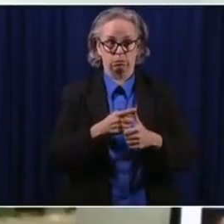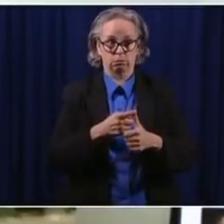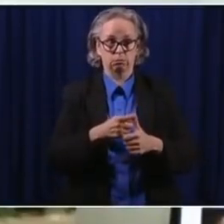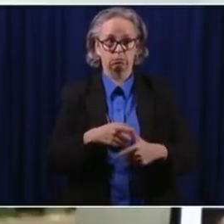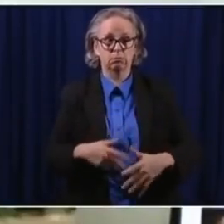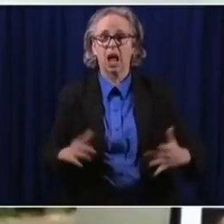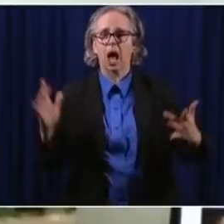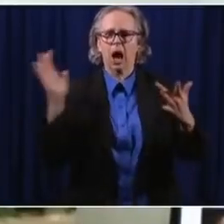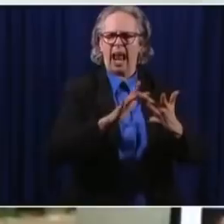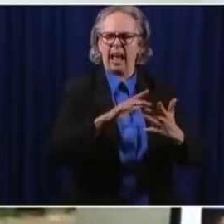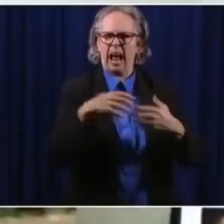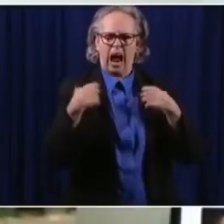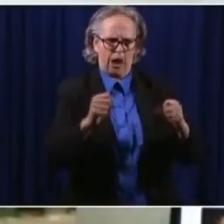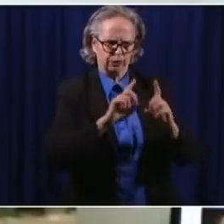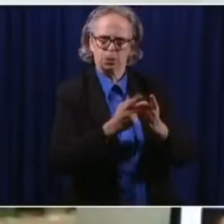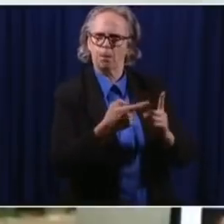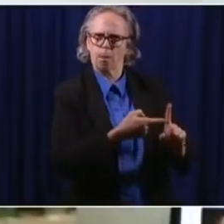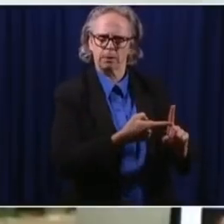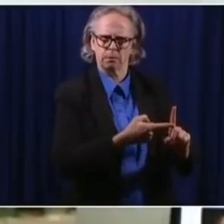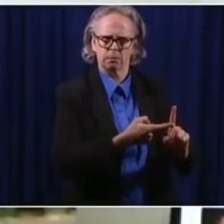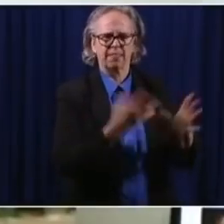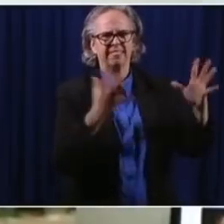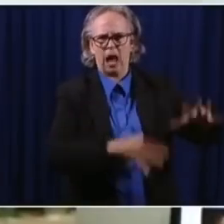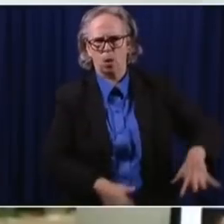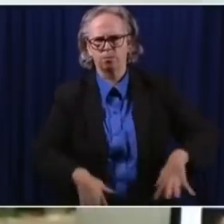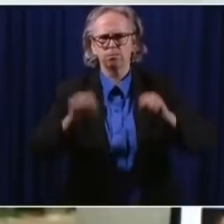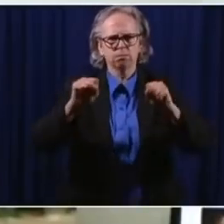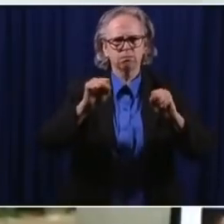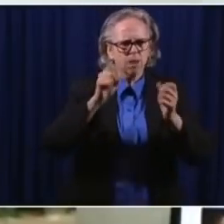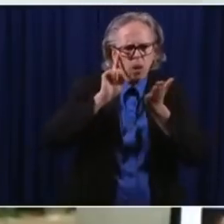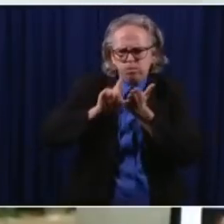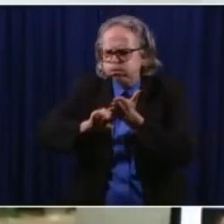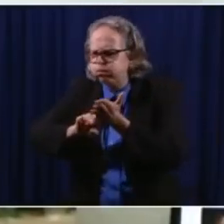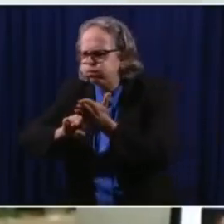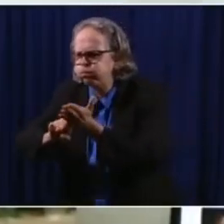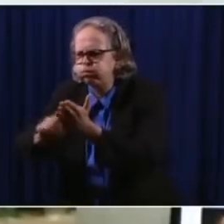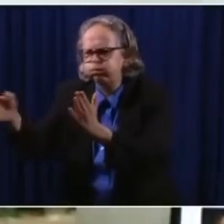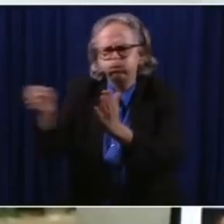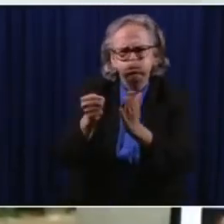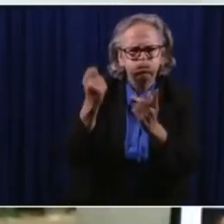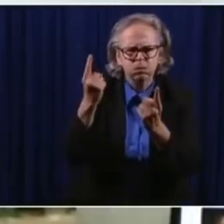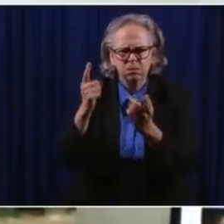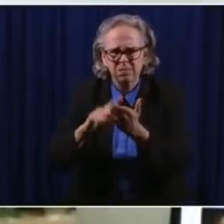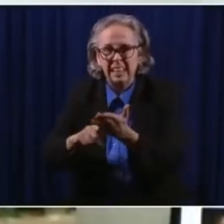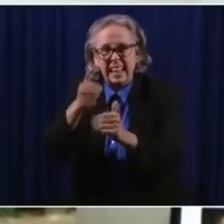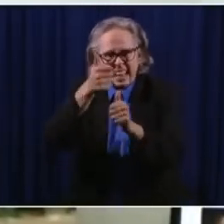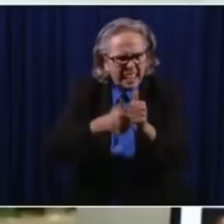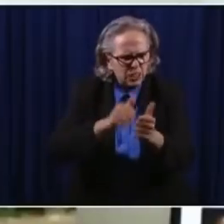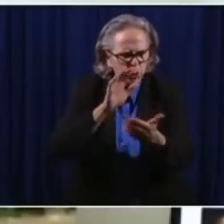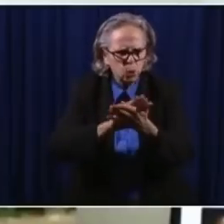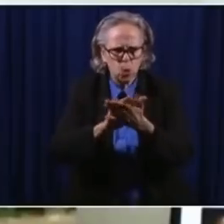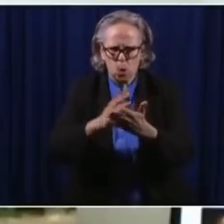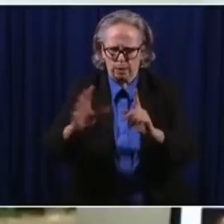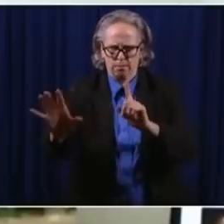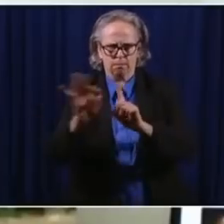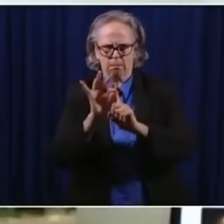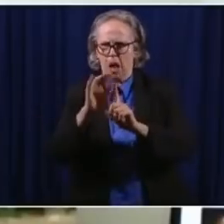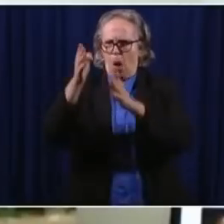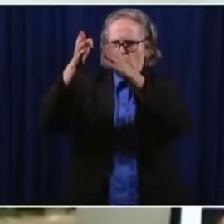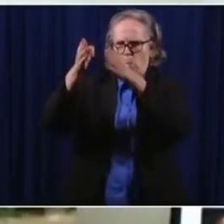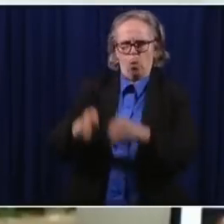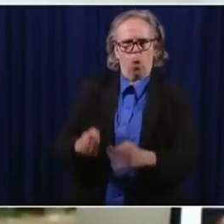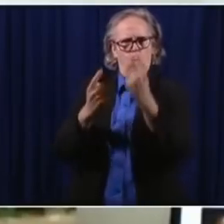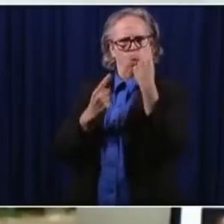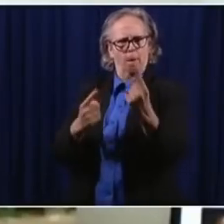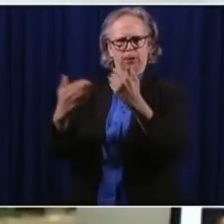work with the school districts. We have designated people at each of the school districts that we'll be sharing information with. The school nurses are